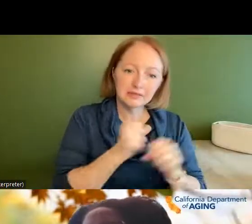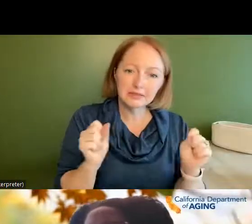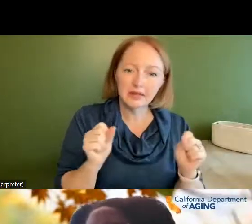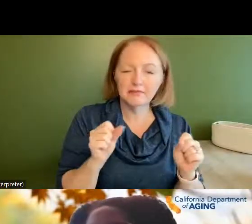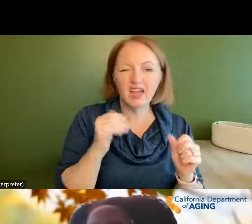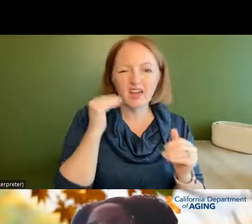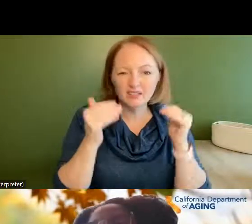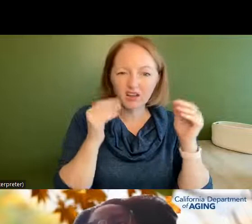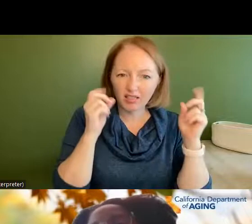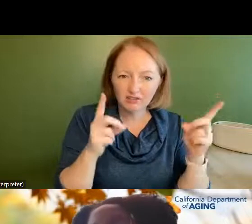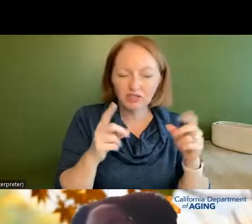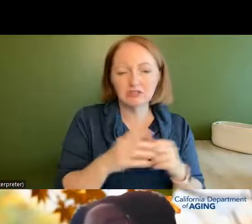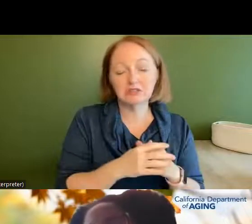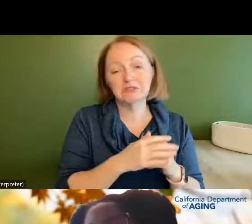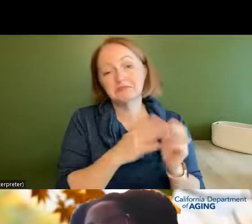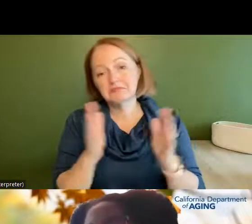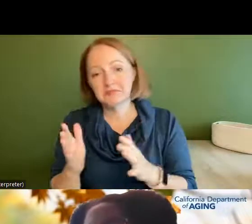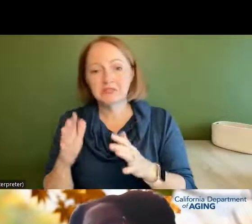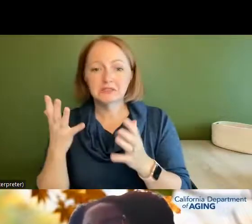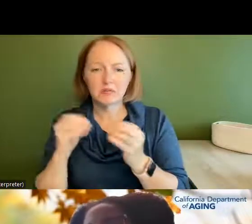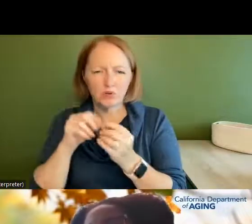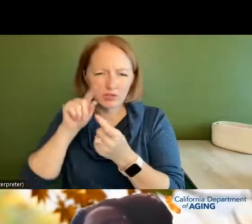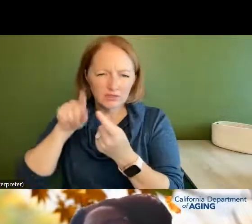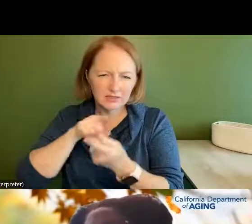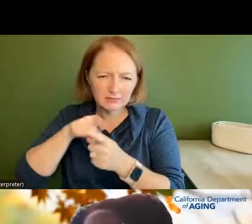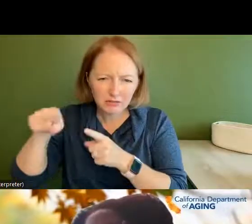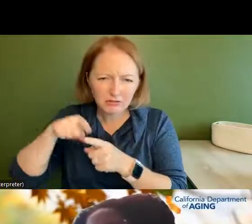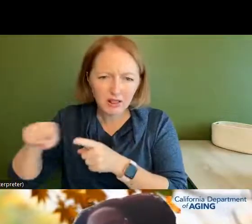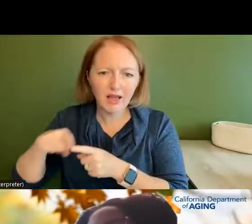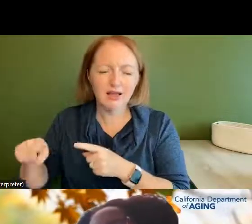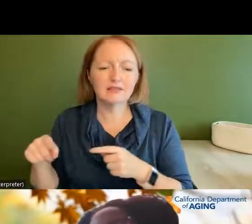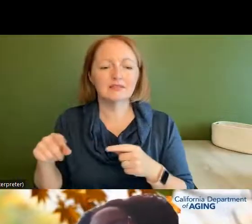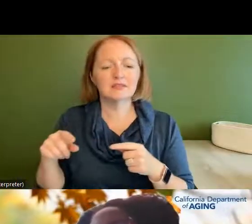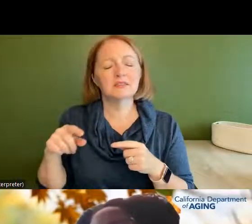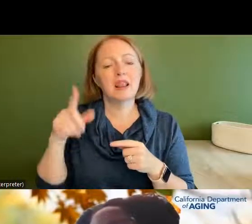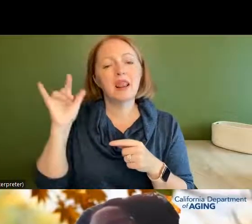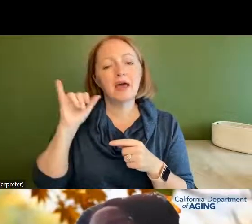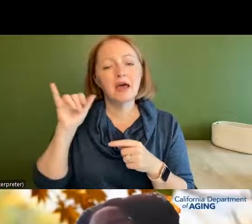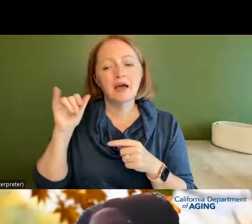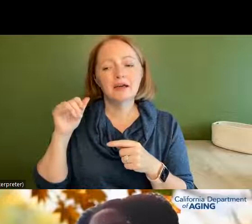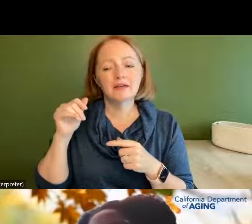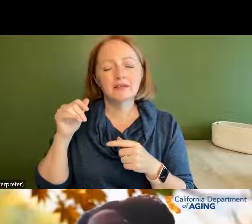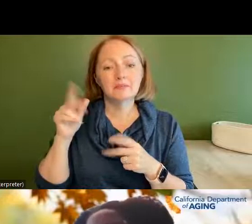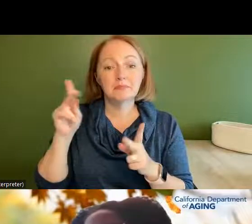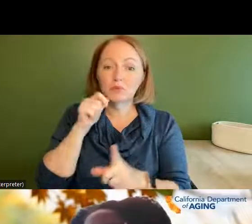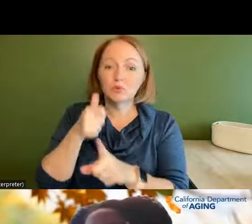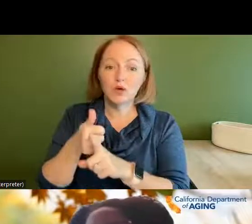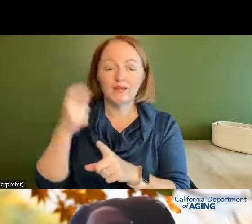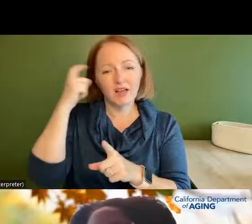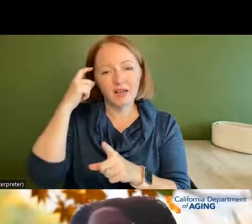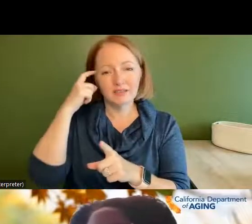adult education, and then some are more specialized, for example, dealing with individuals with